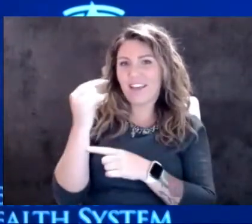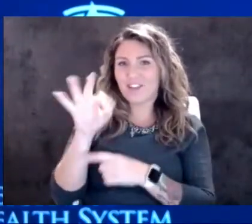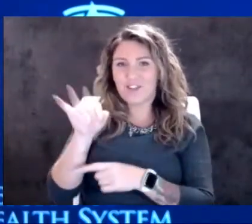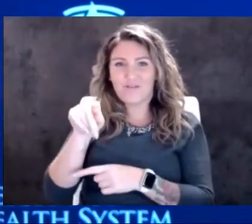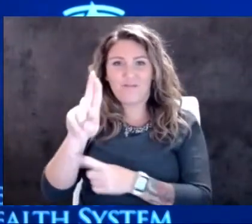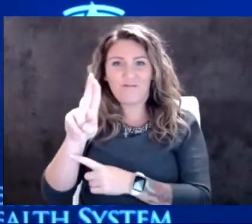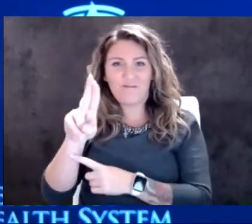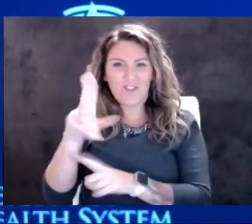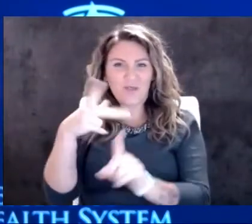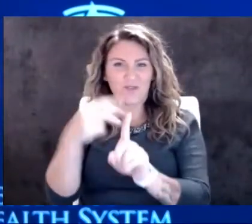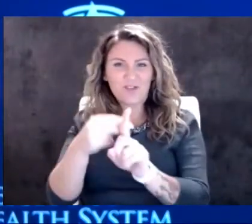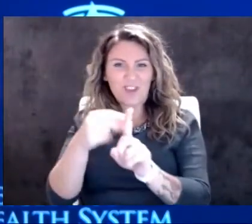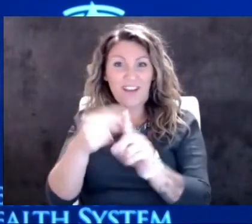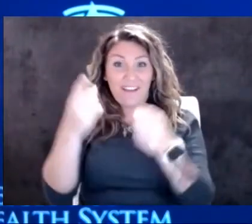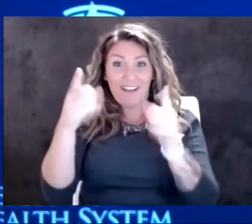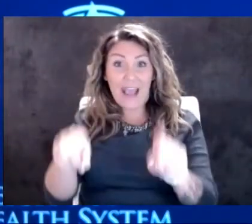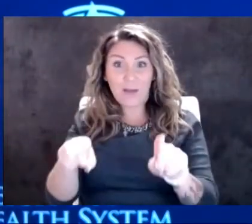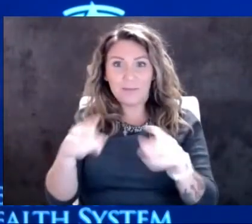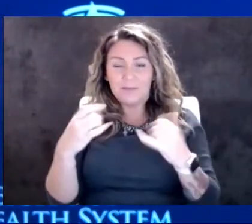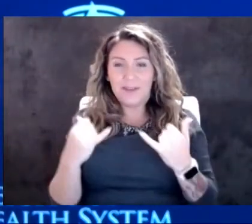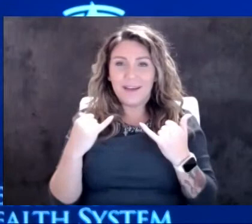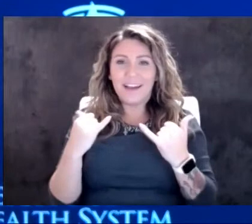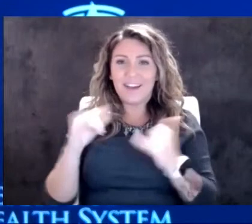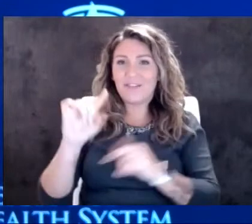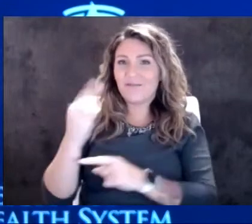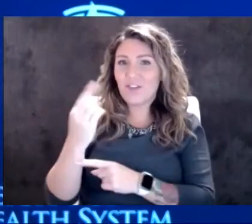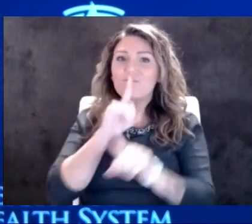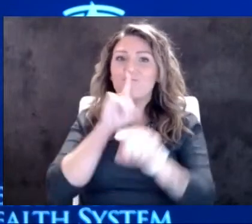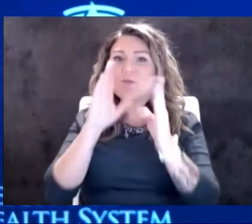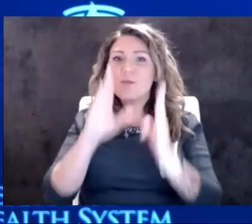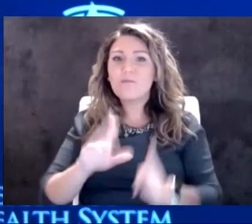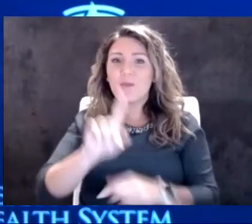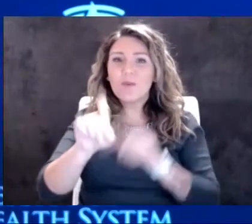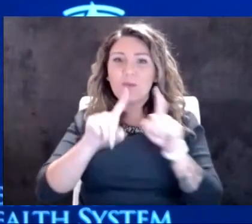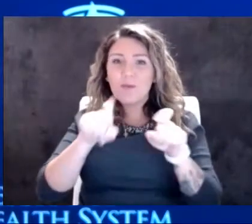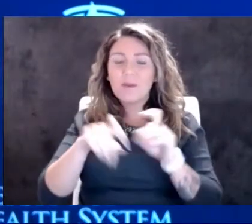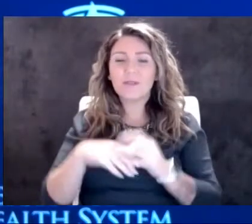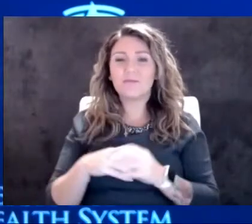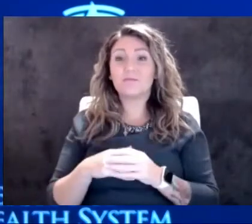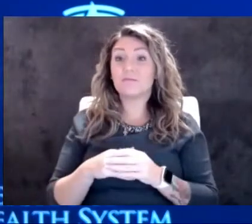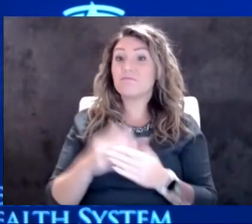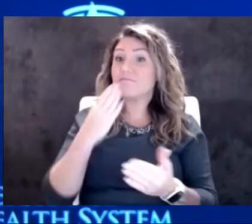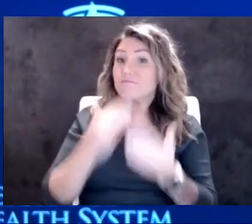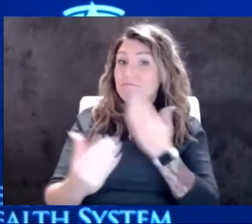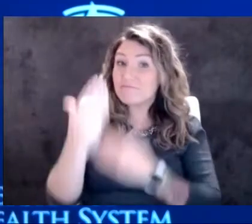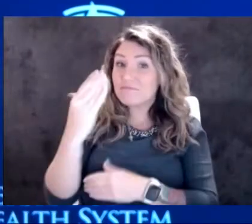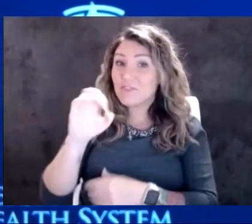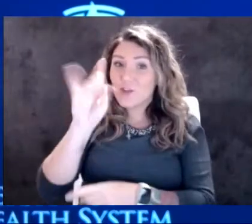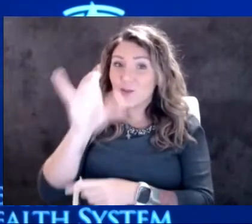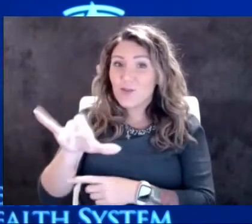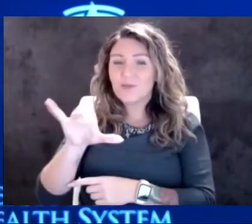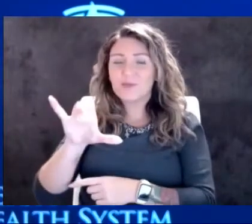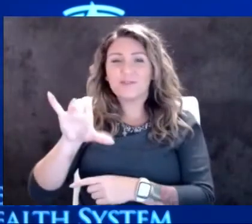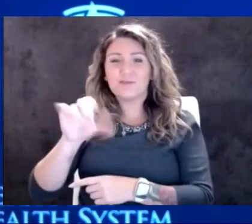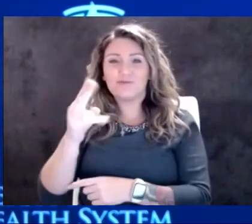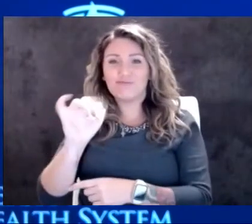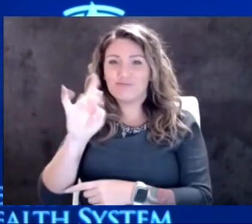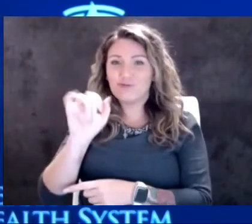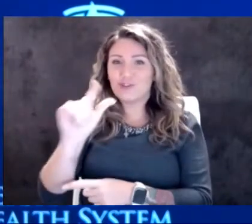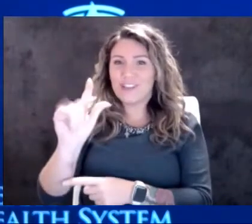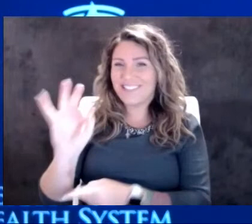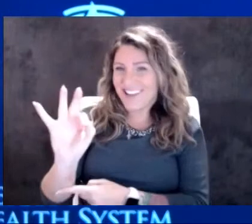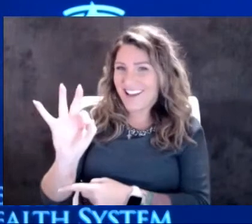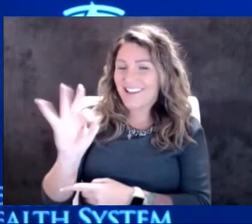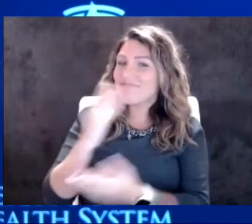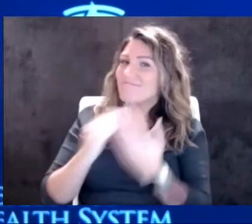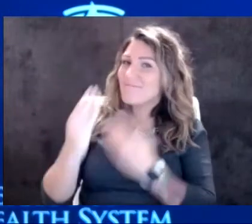But first, do we have any reporter questions out there? Sure. Good morning. Cody Holyoke with Channel 9. Cody, good morning.